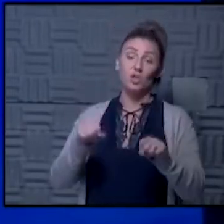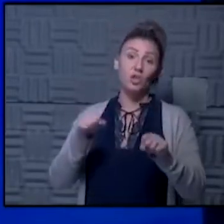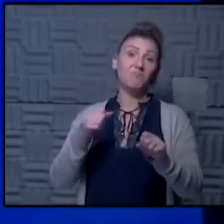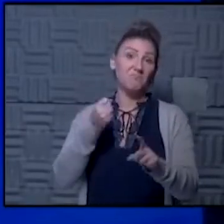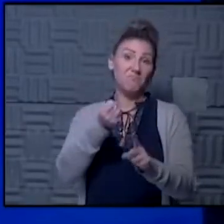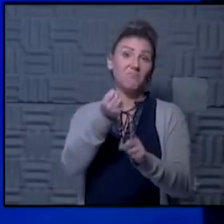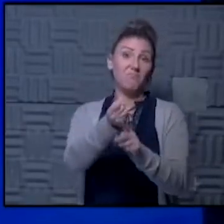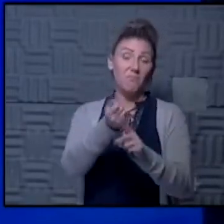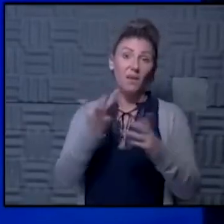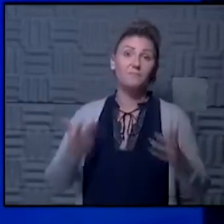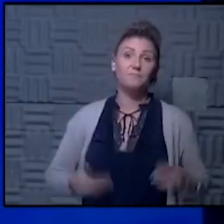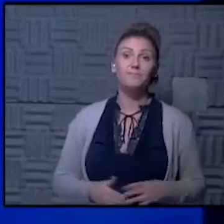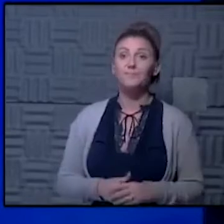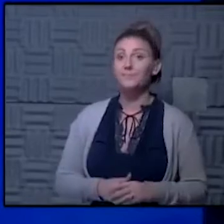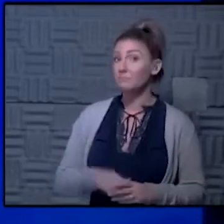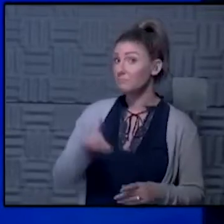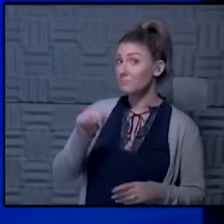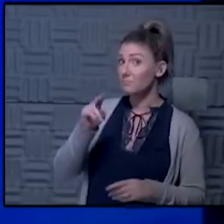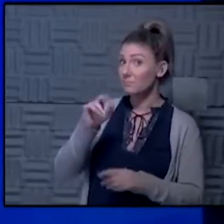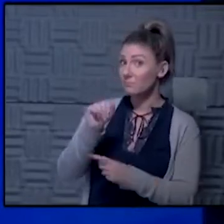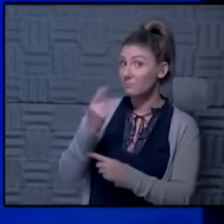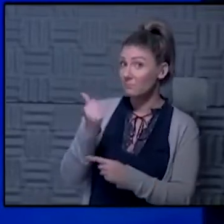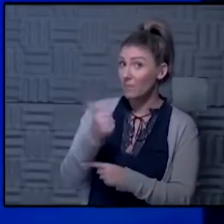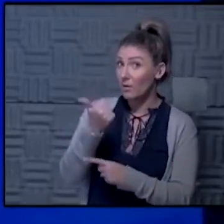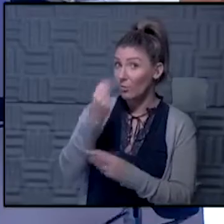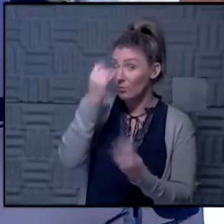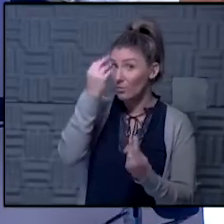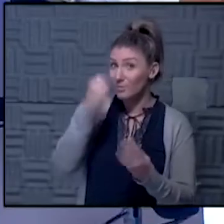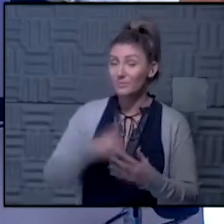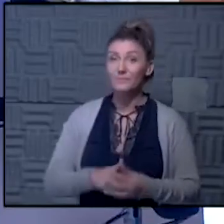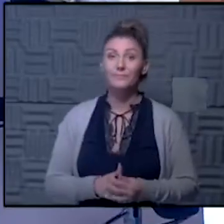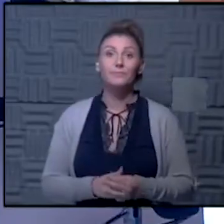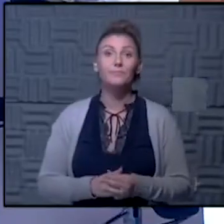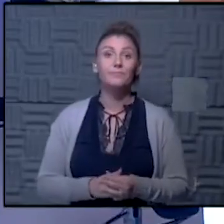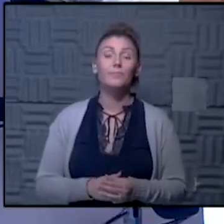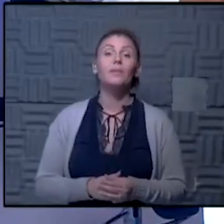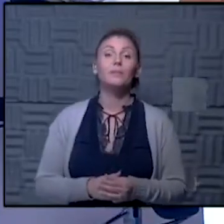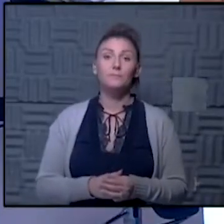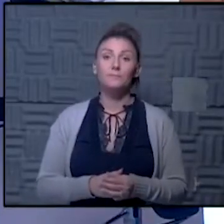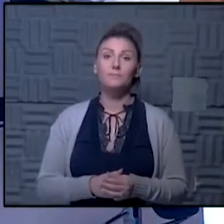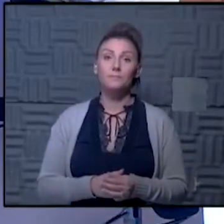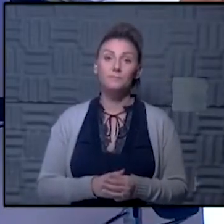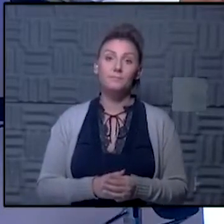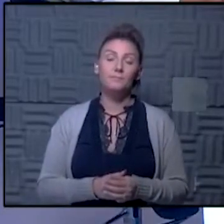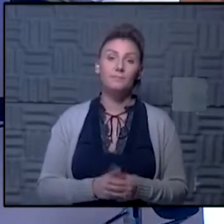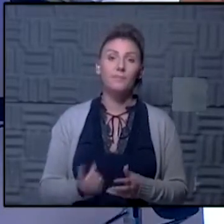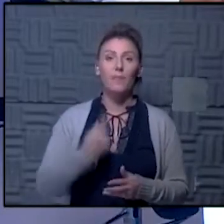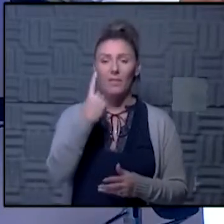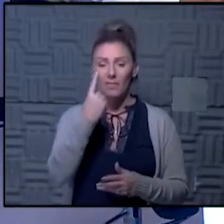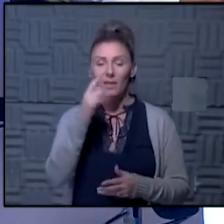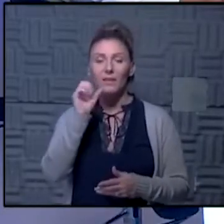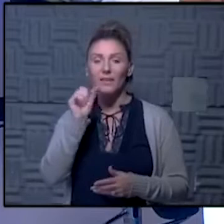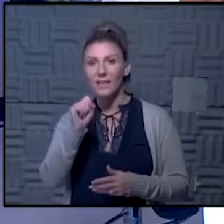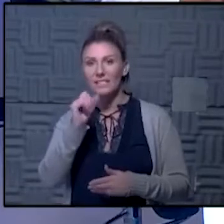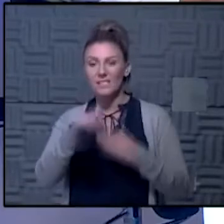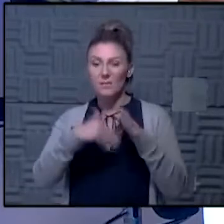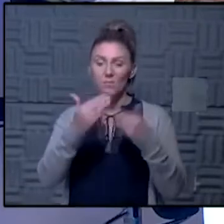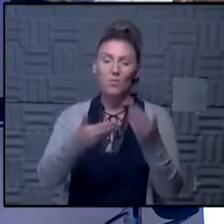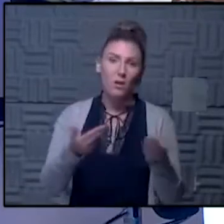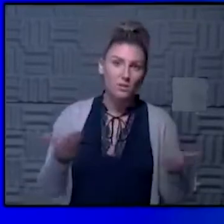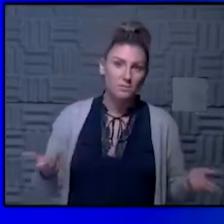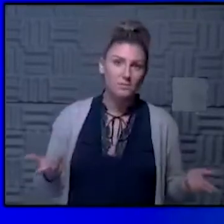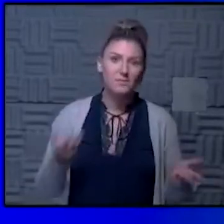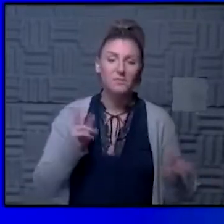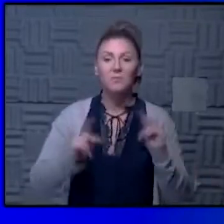have an impact. Dana, other thoughts? Yeah, I certainly do think it's a cyclical process as well. Just like you said, there are